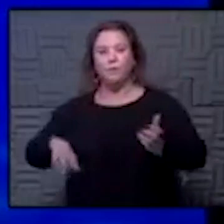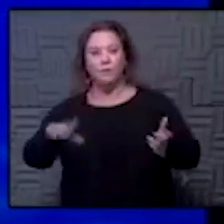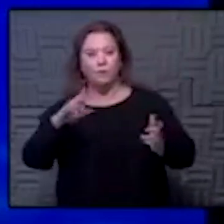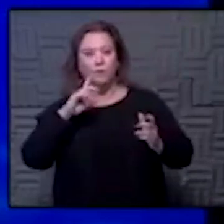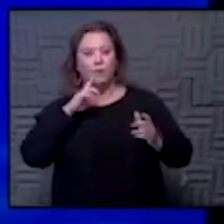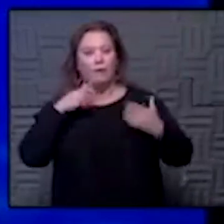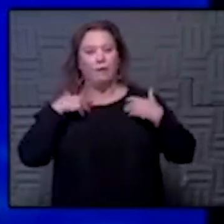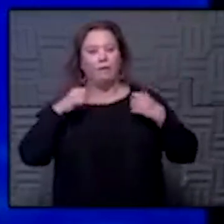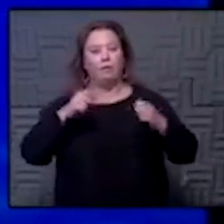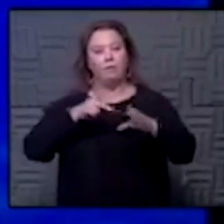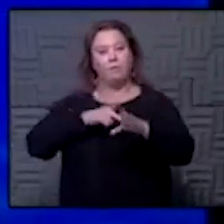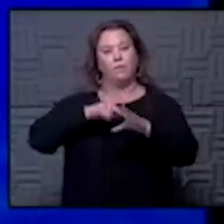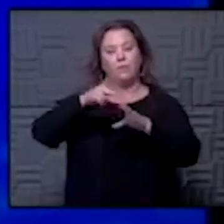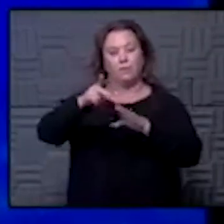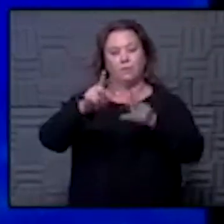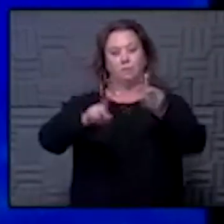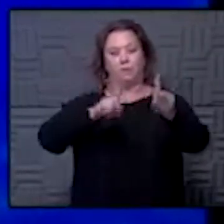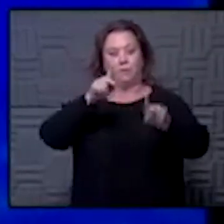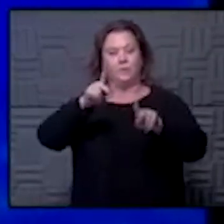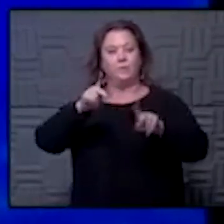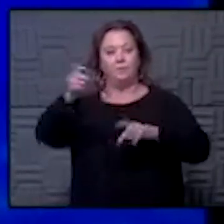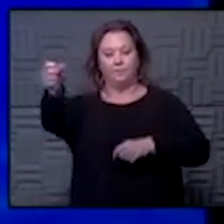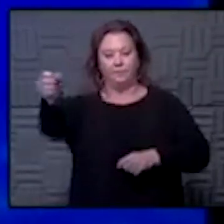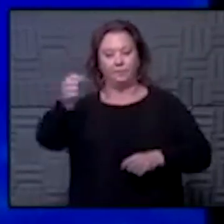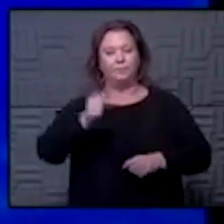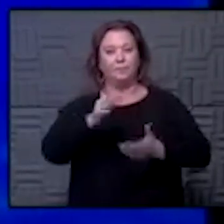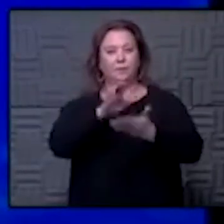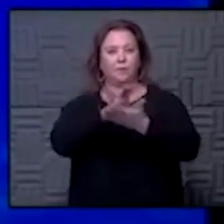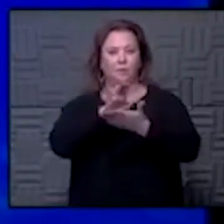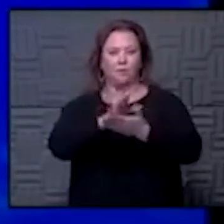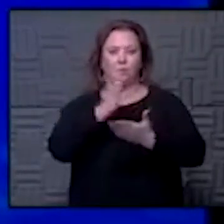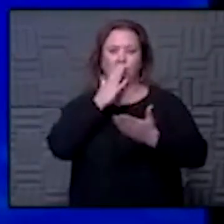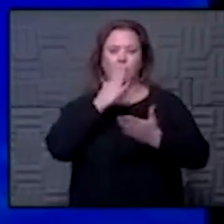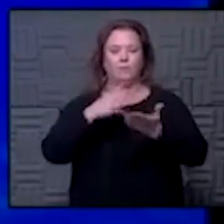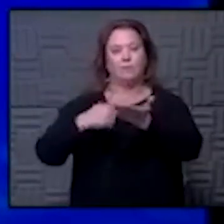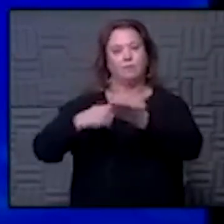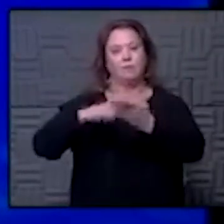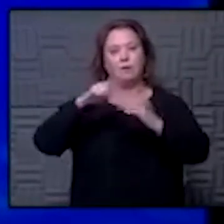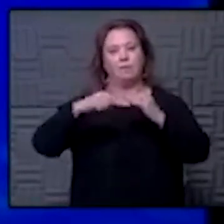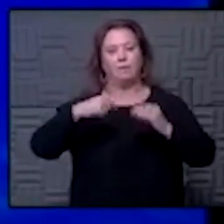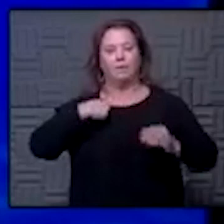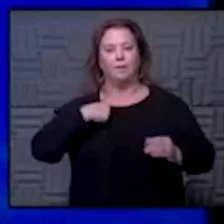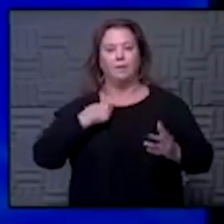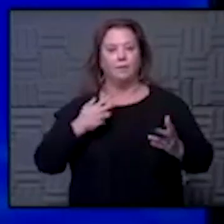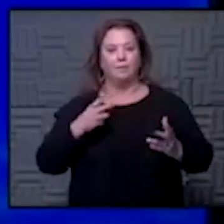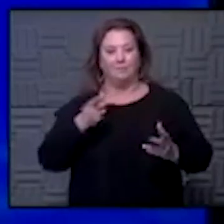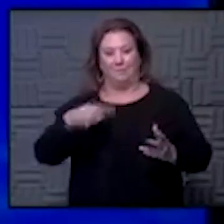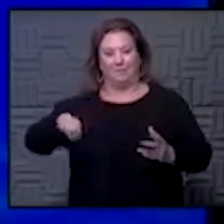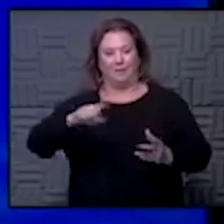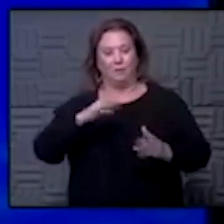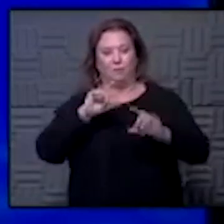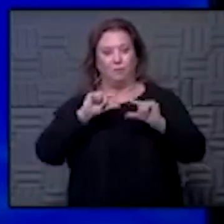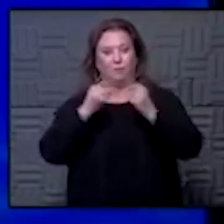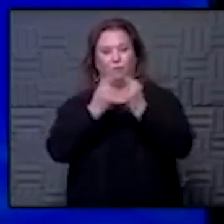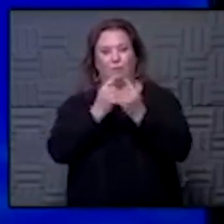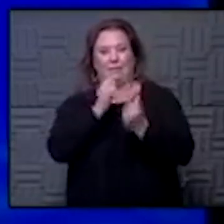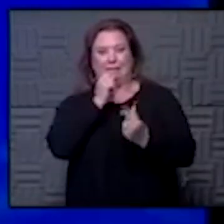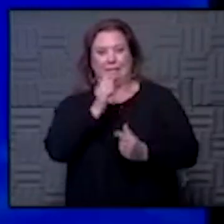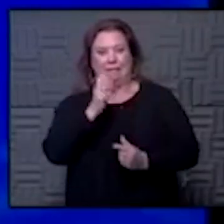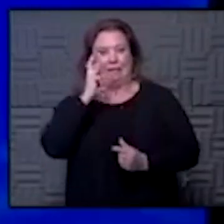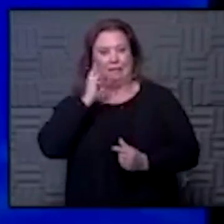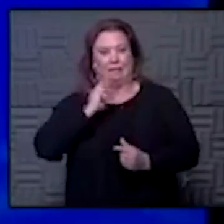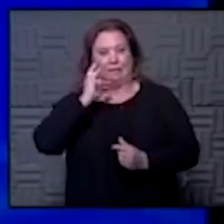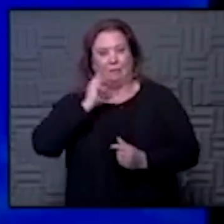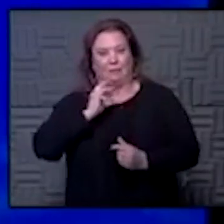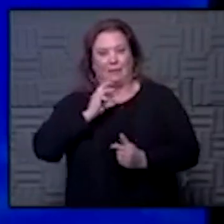can start trying to get people into places early. And the schools have been really good about talking with us. But that's an inexperienced group thrown into a pandemic.